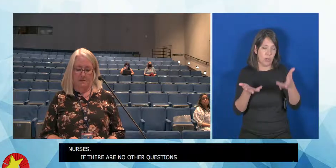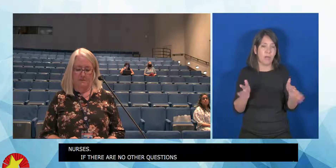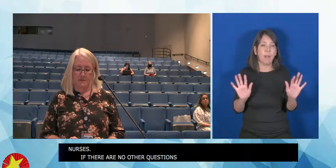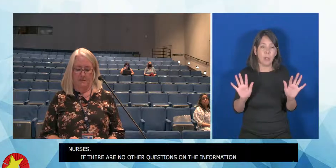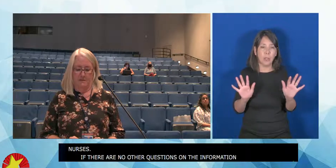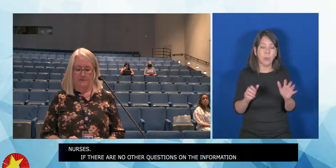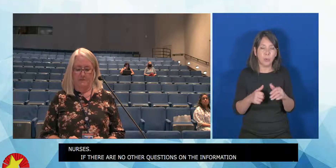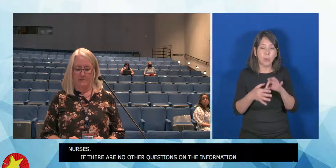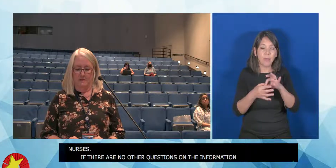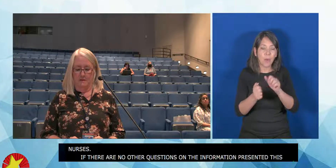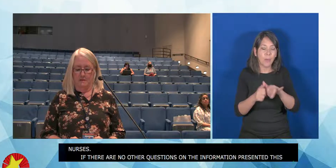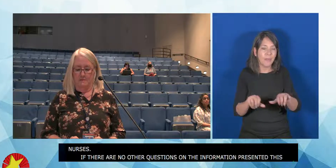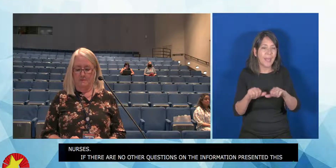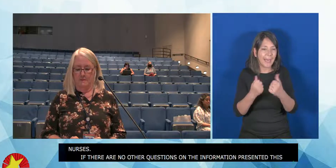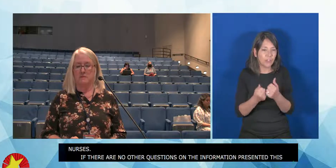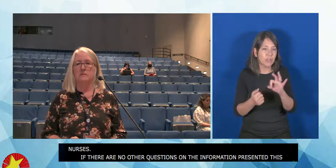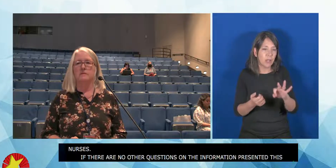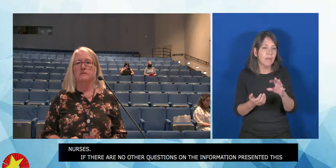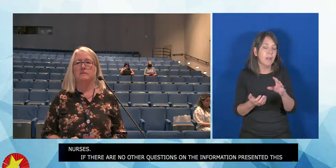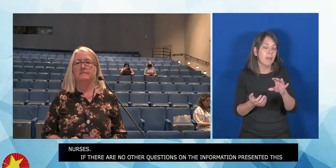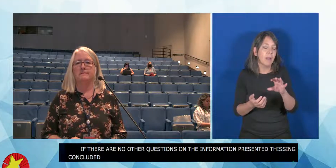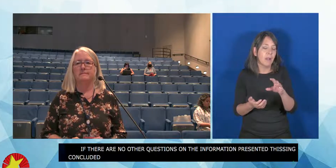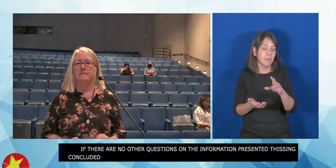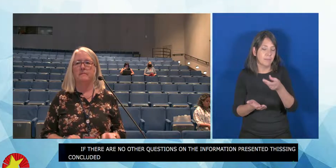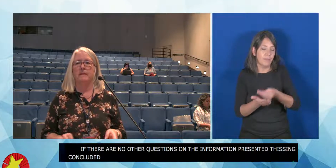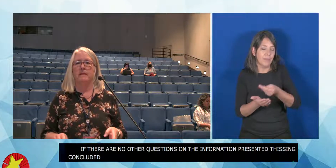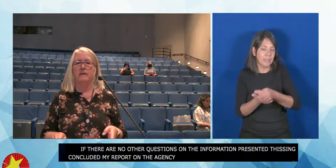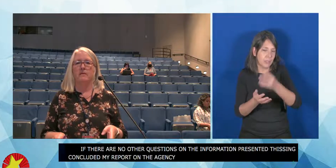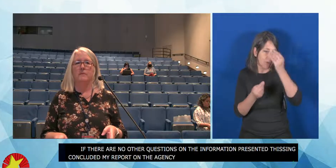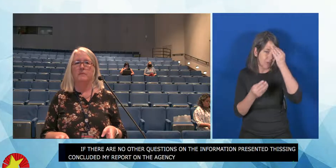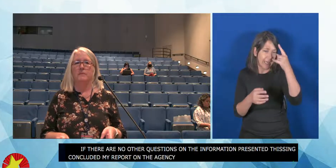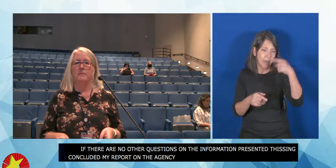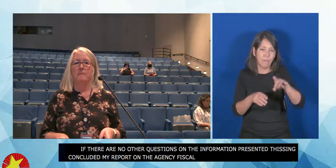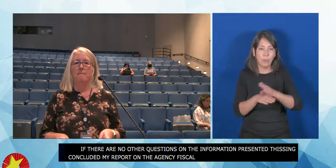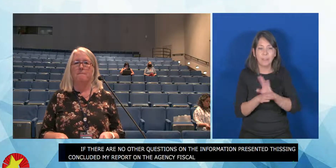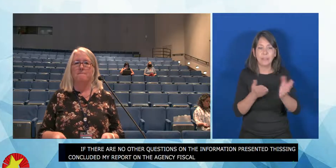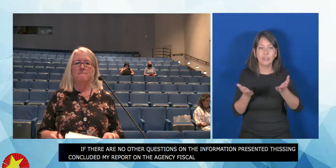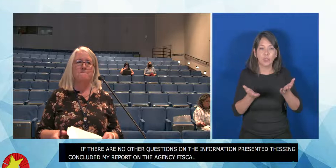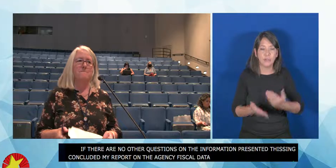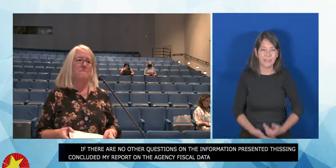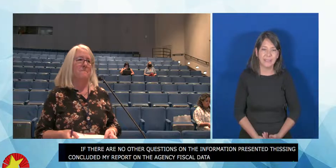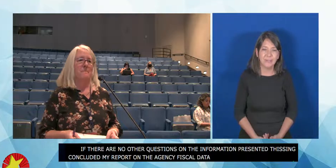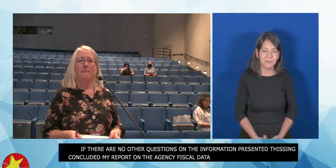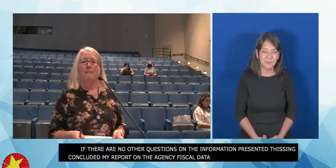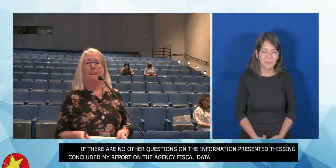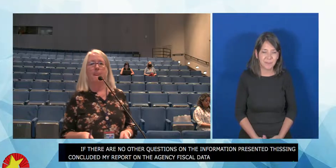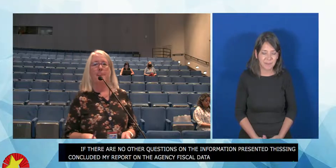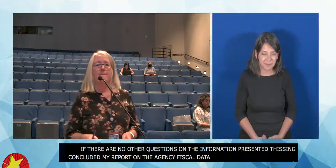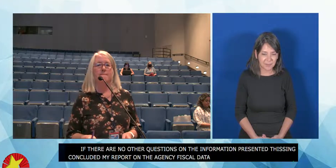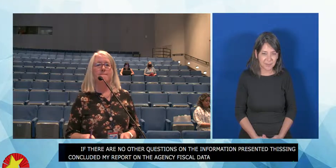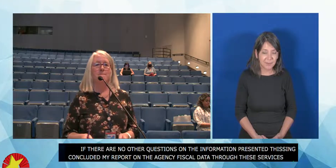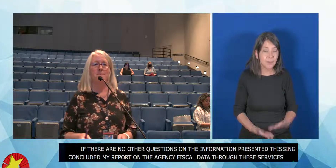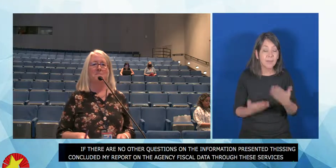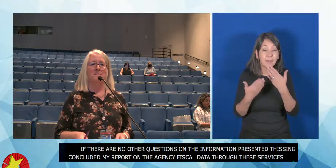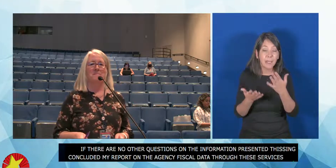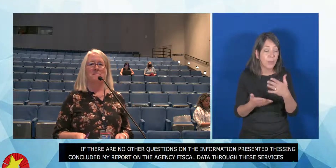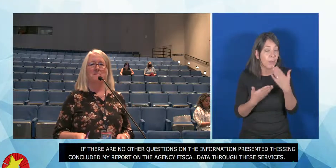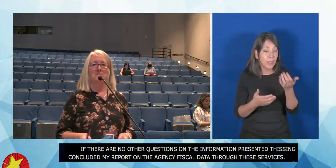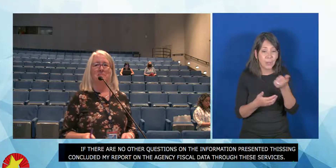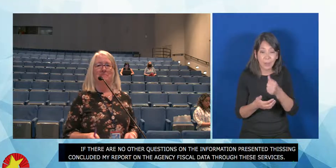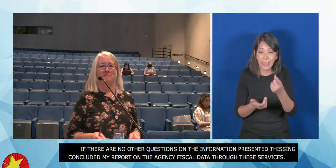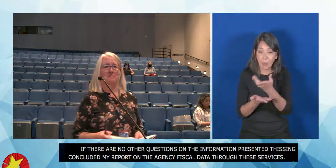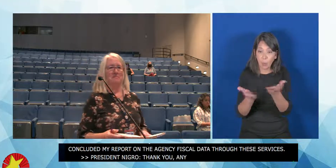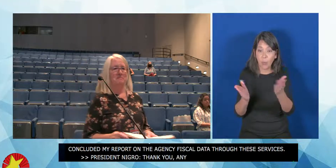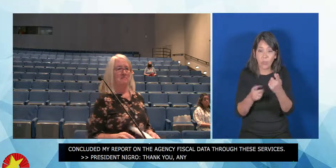agency's information and fiscal data for the business services. Thank you. Thank you. Are there any questions?